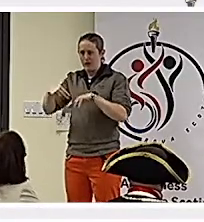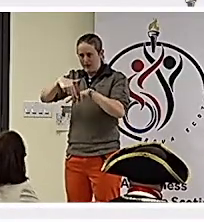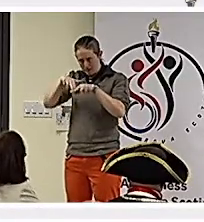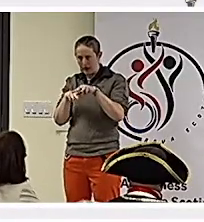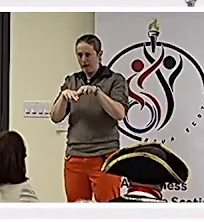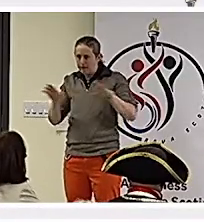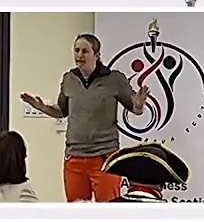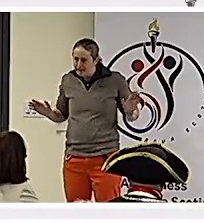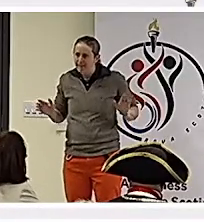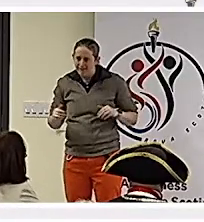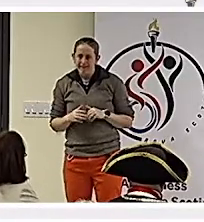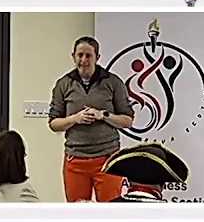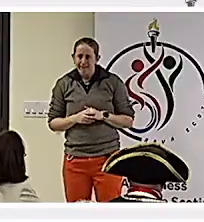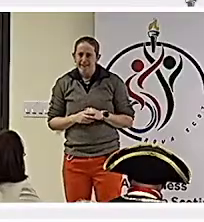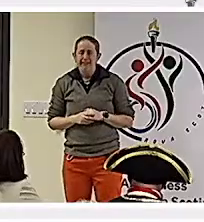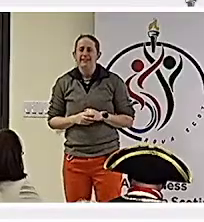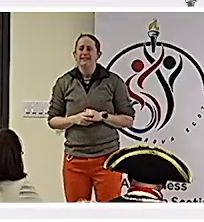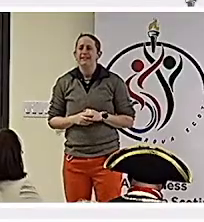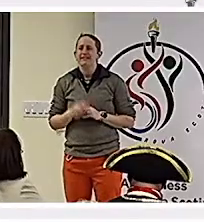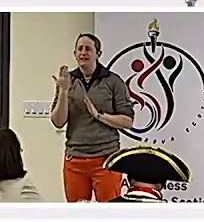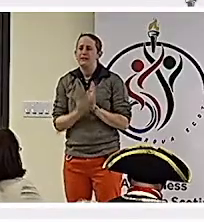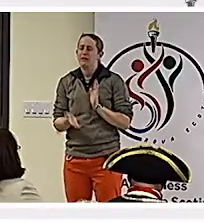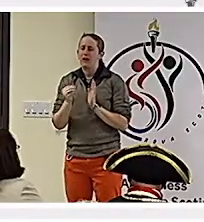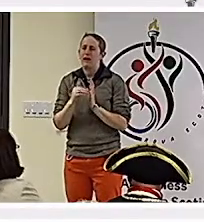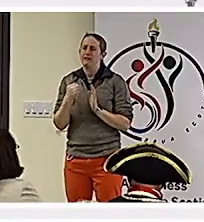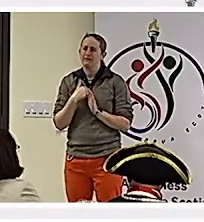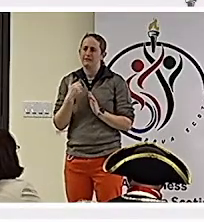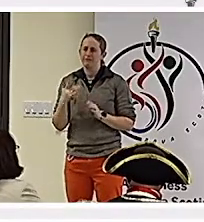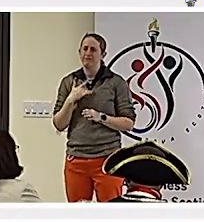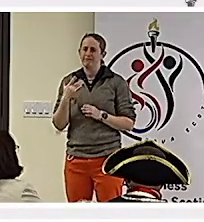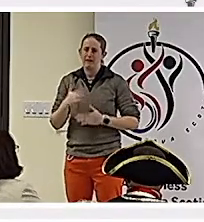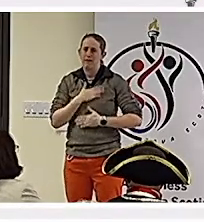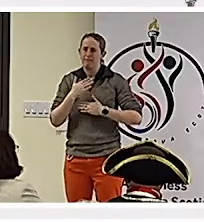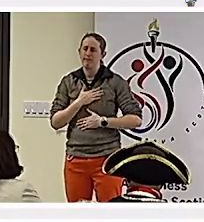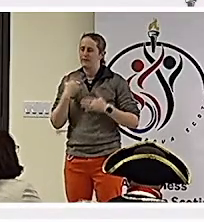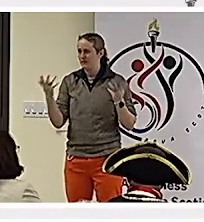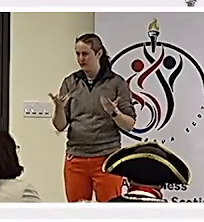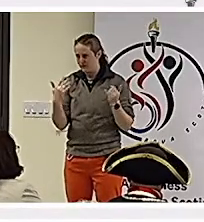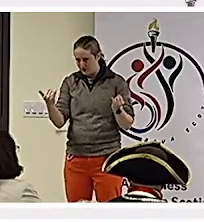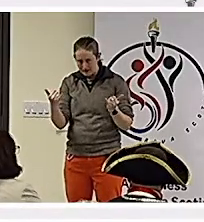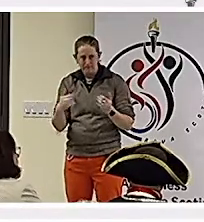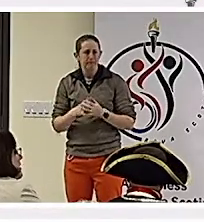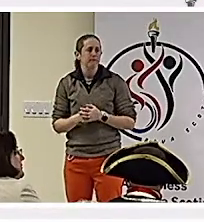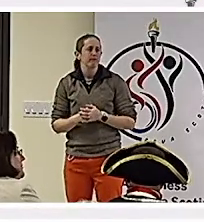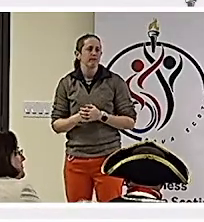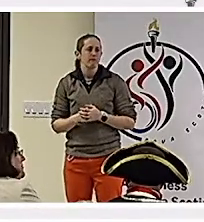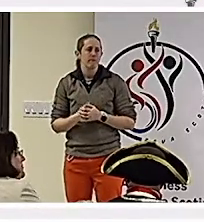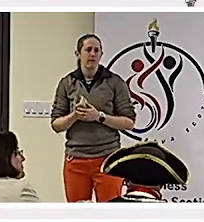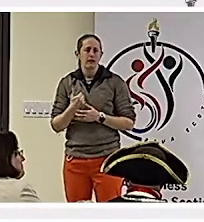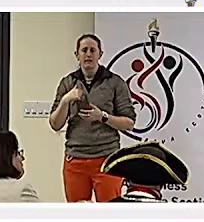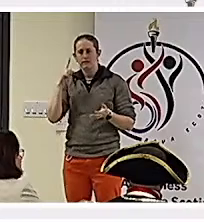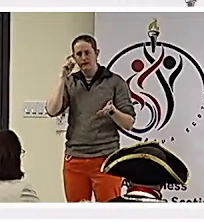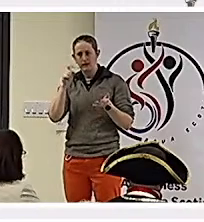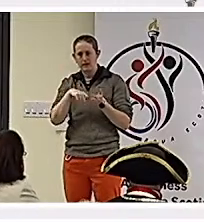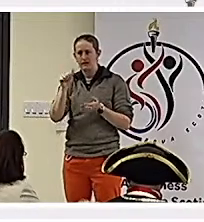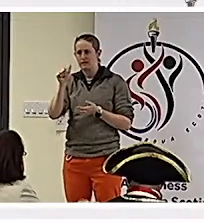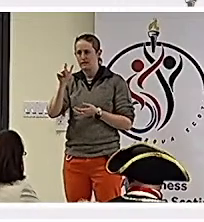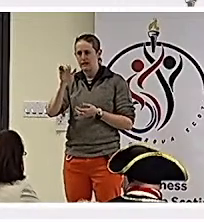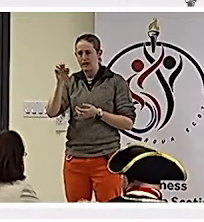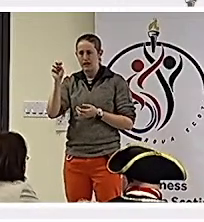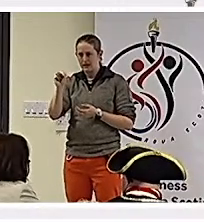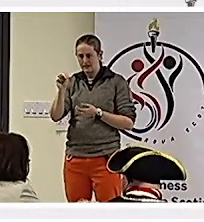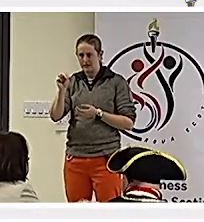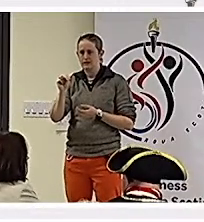Anyway, again, it is a real pleasure to be here, and I just want to acknowledge Alice, Minister